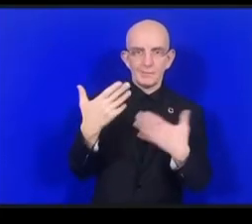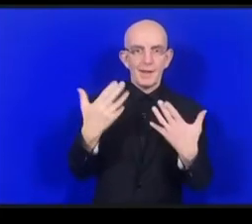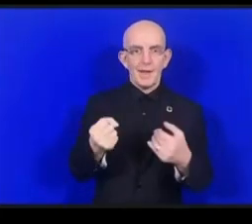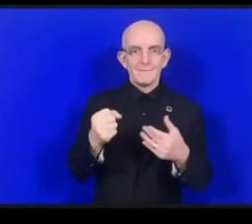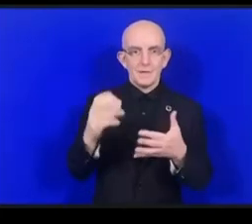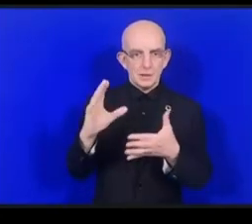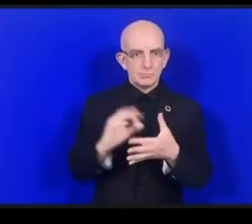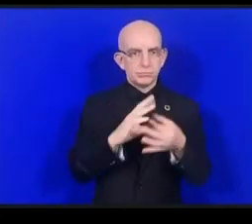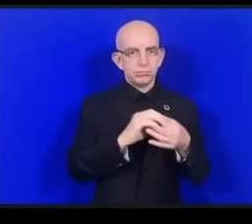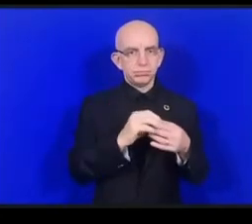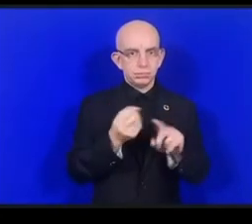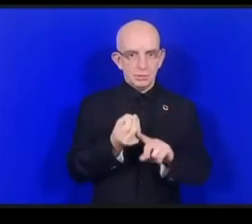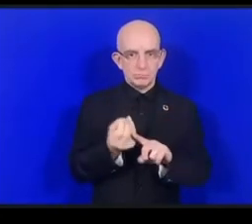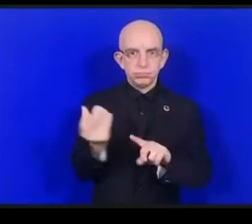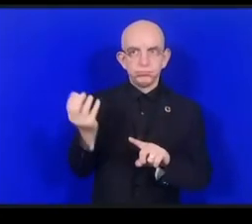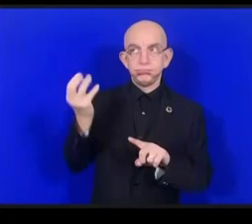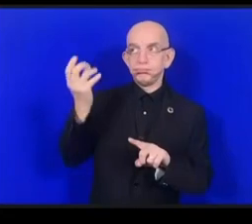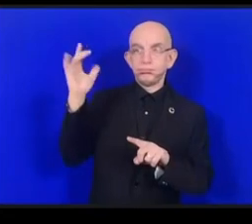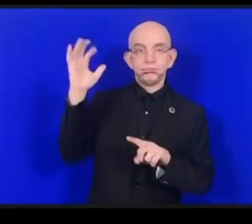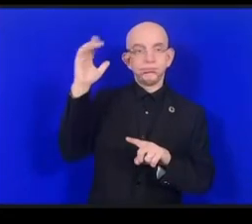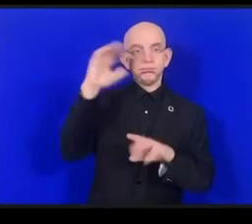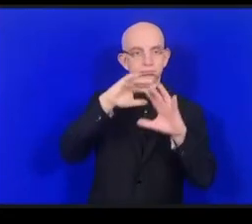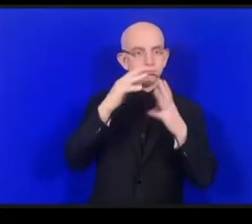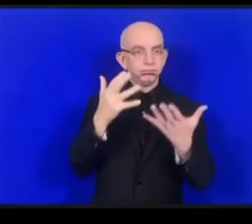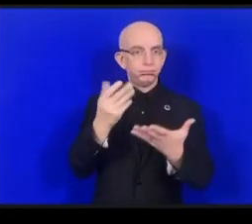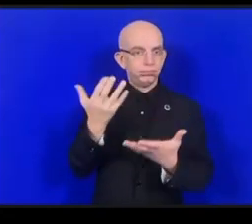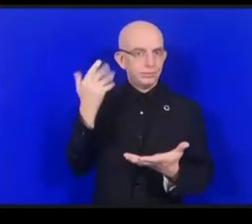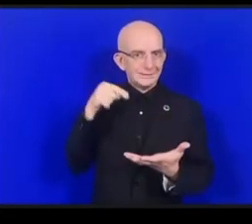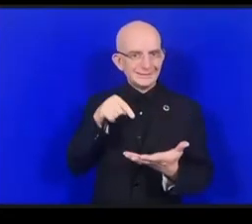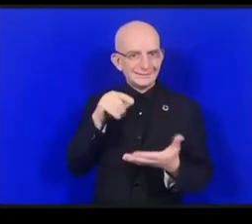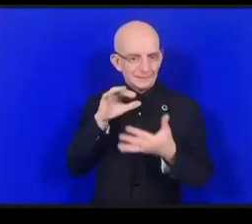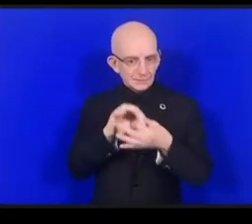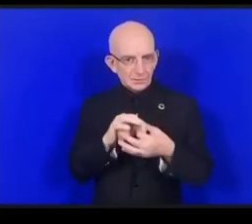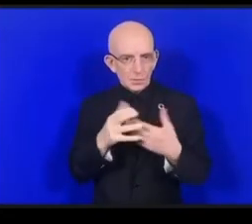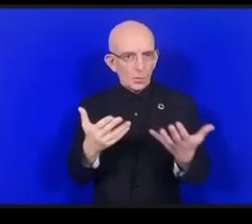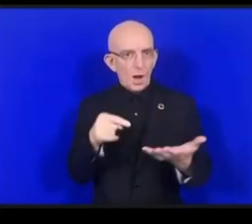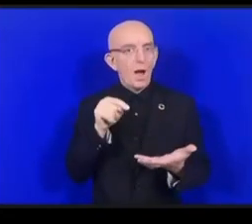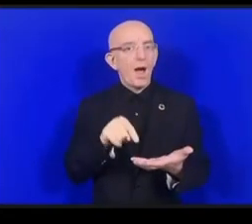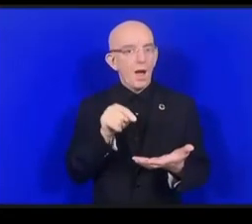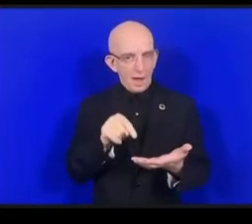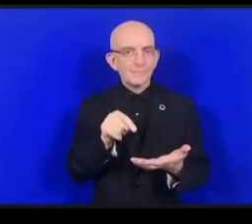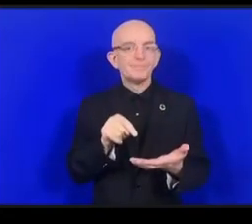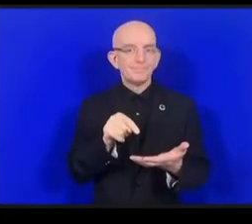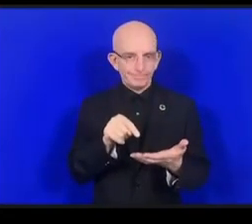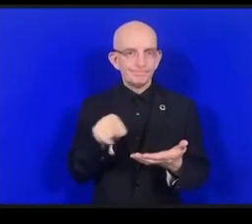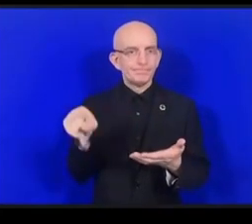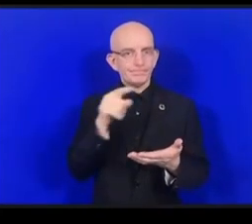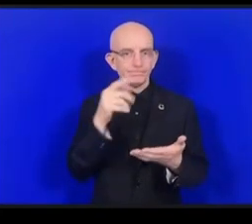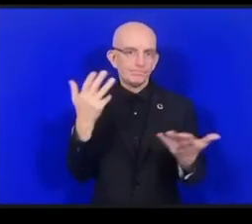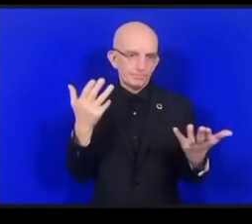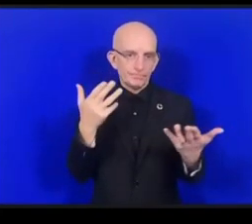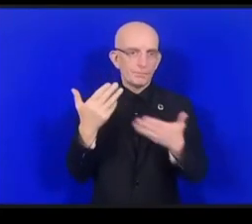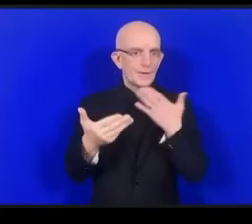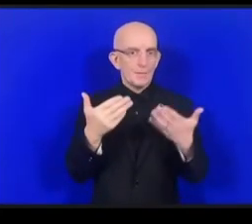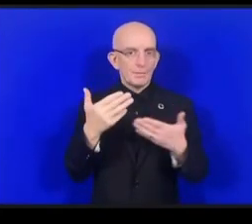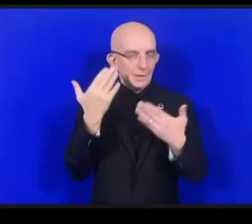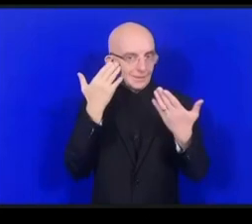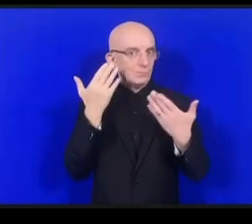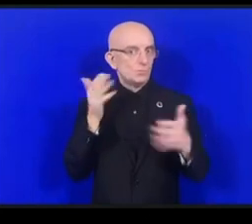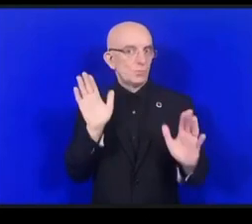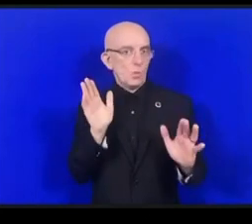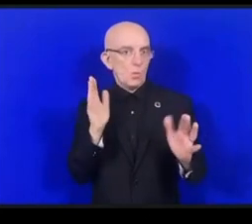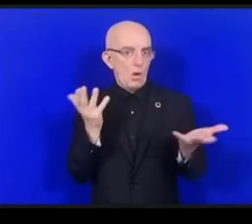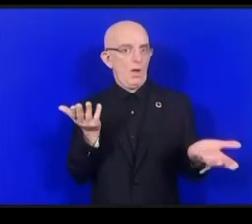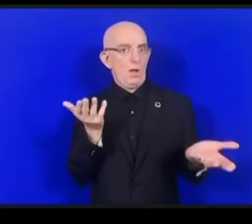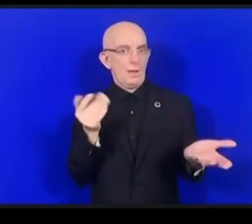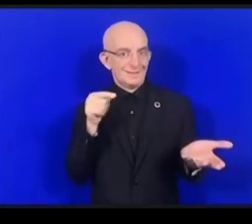sometimes we didn't know that, especially from the young people from the developing countries are not